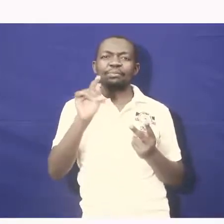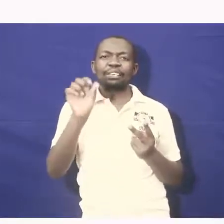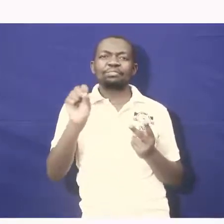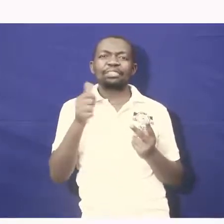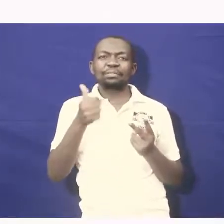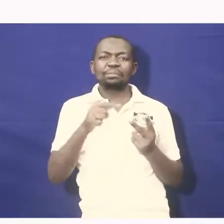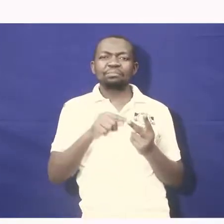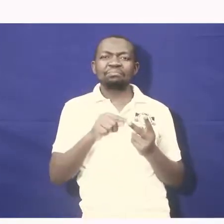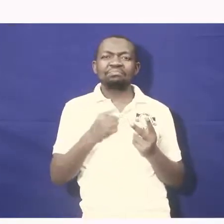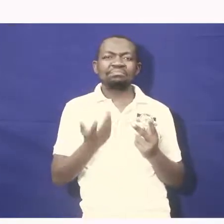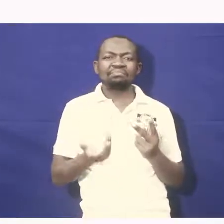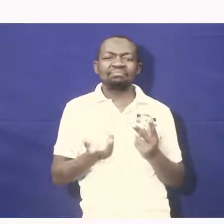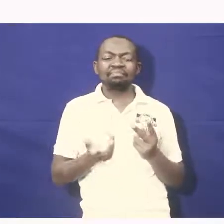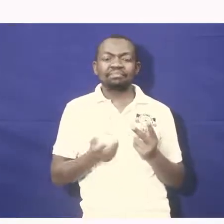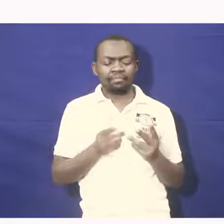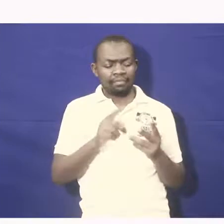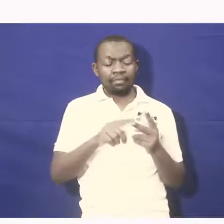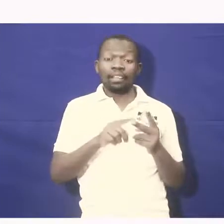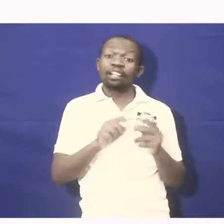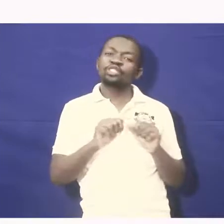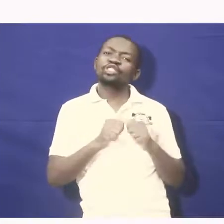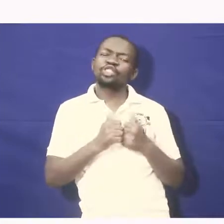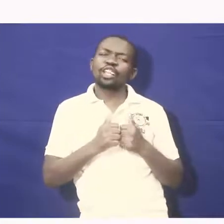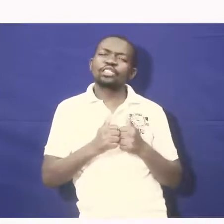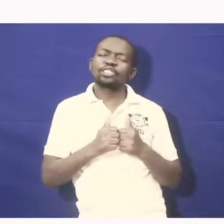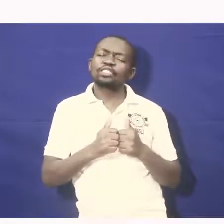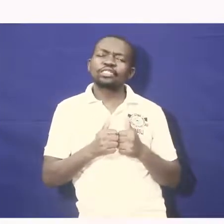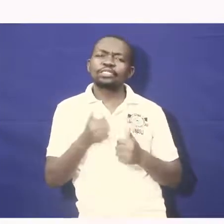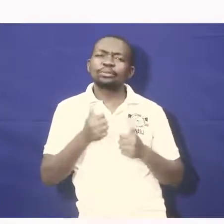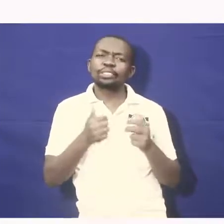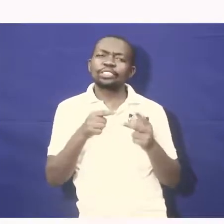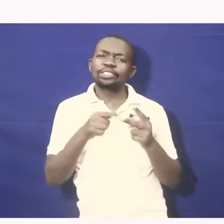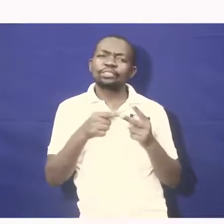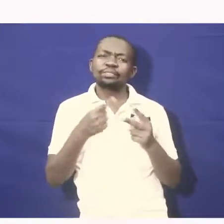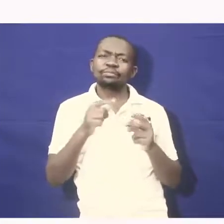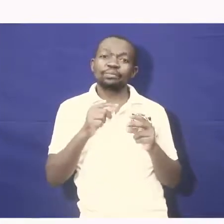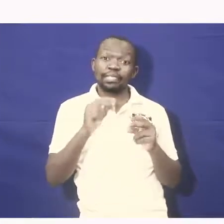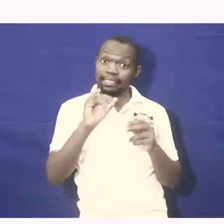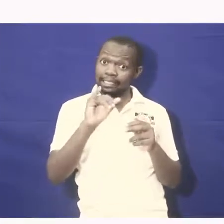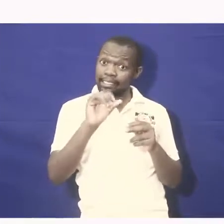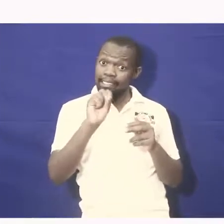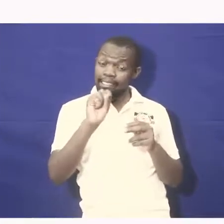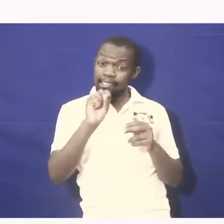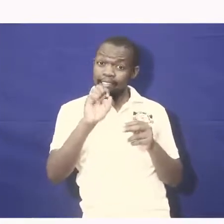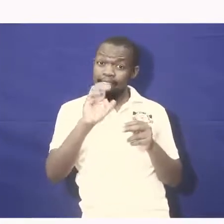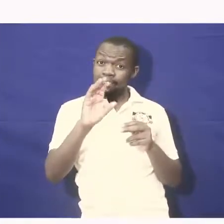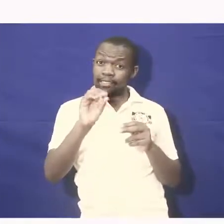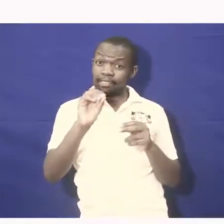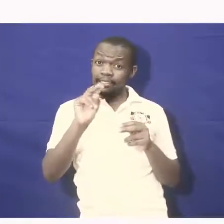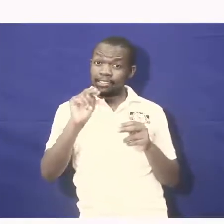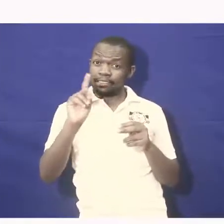And what can be the challenges of the secondary sources of history?